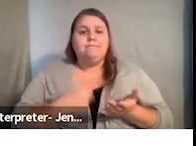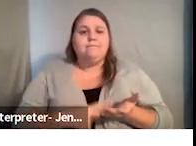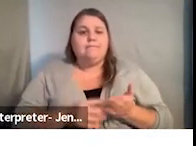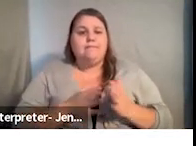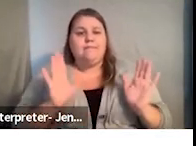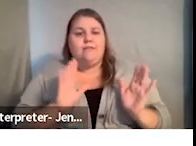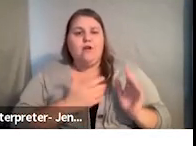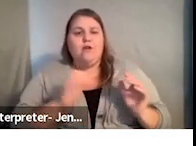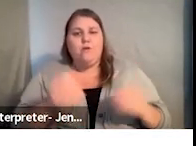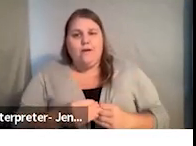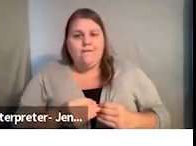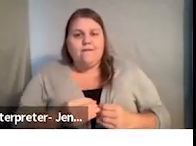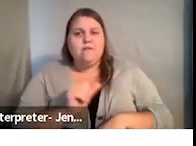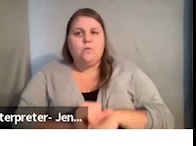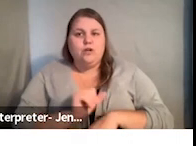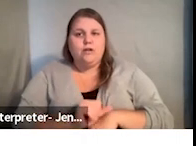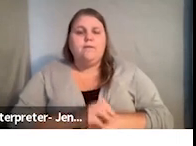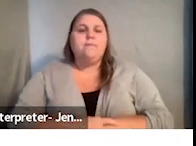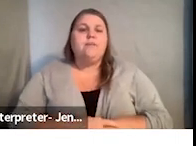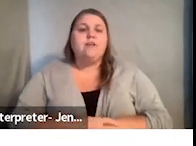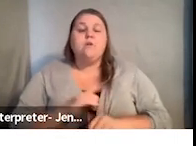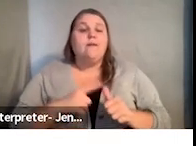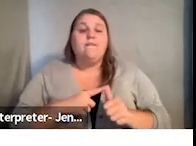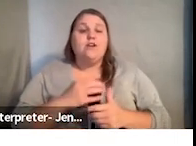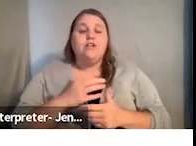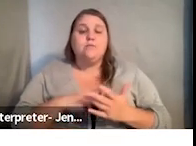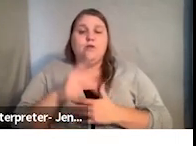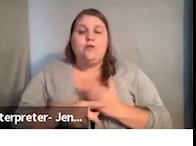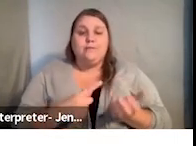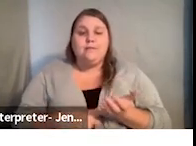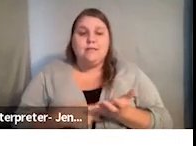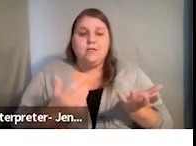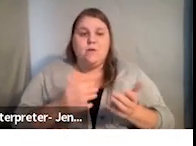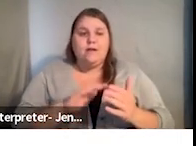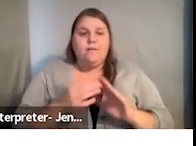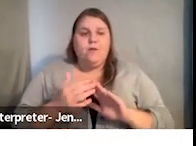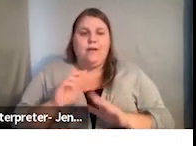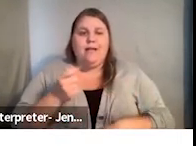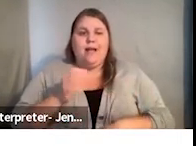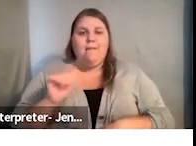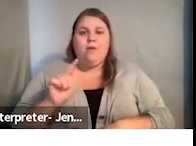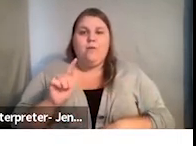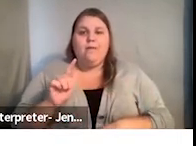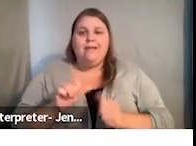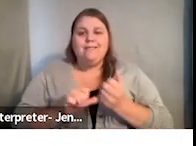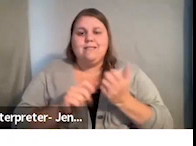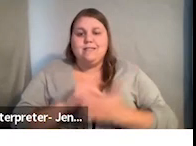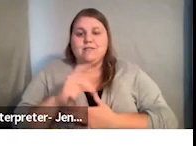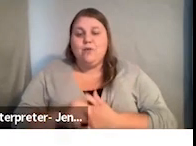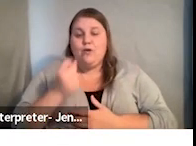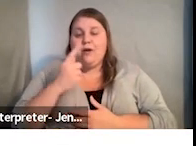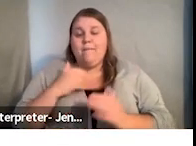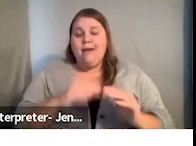our office's work. So the first program I wanted to talk about was the Community Capital Assistance Program. My colleague